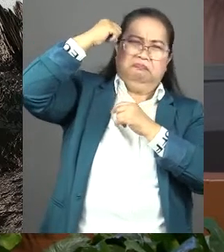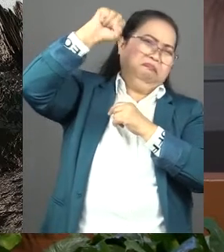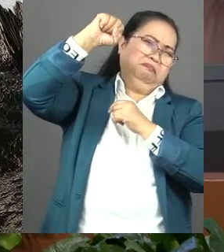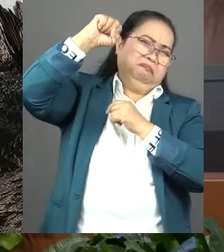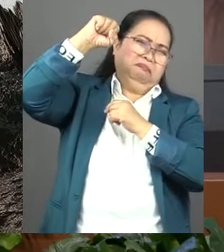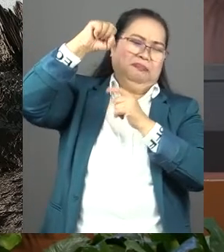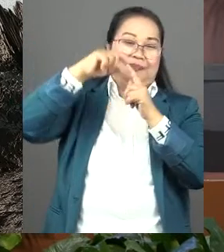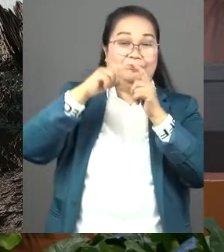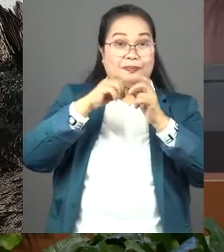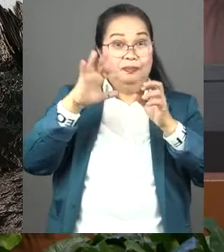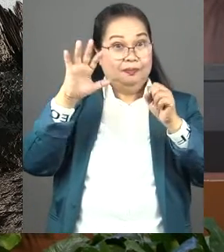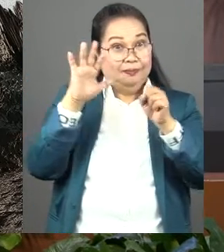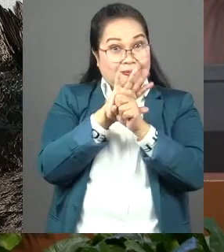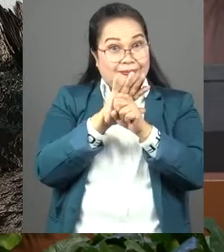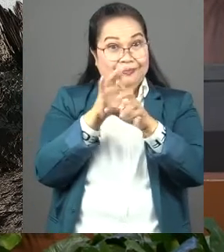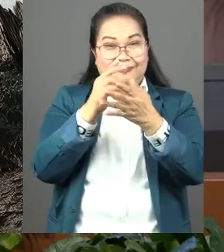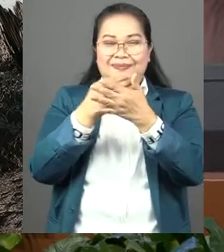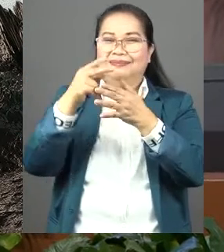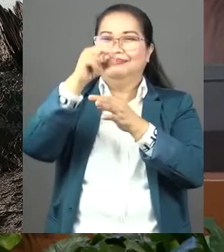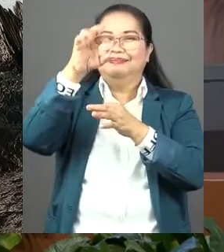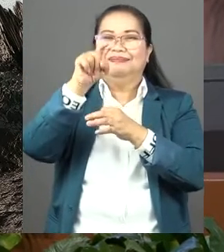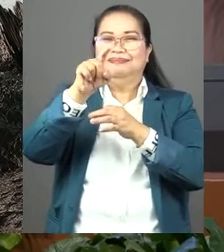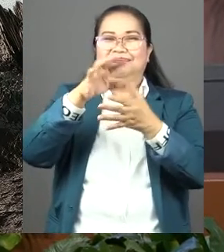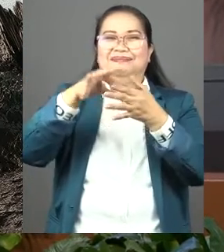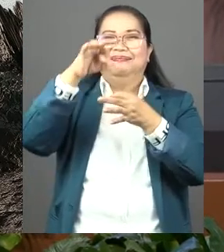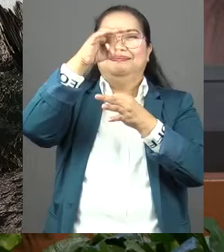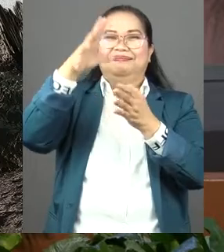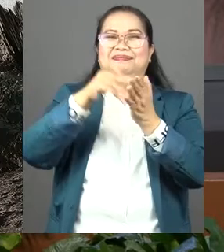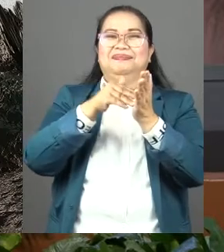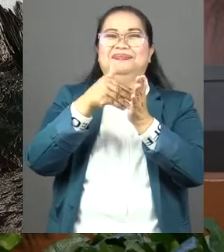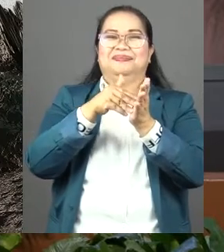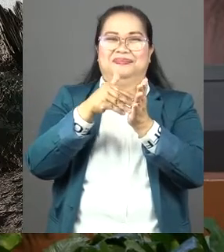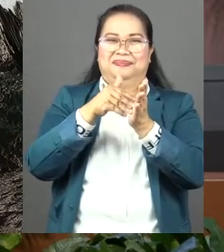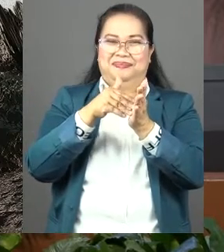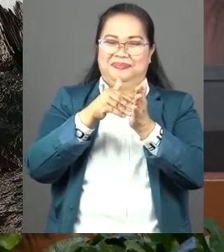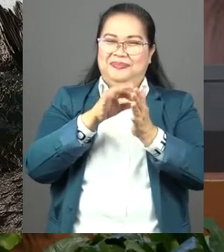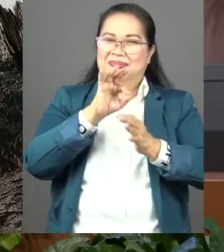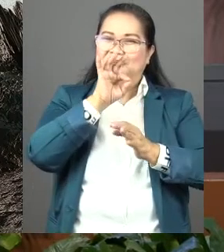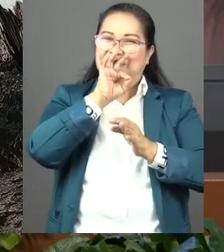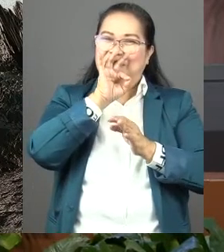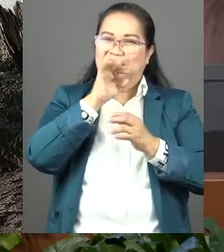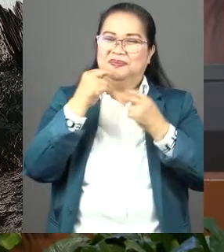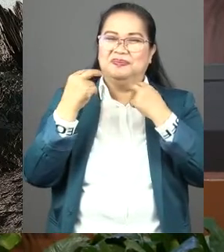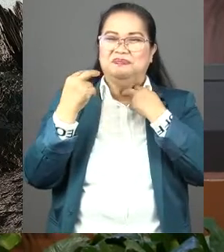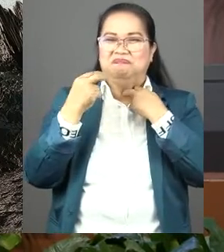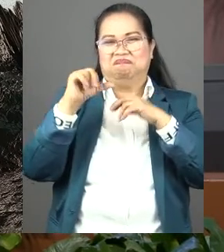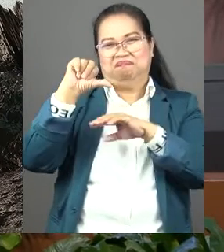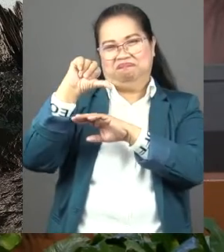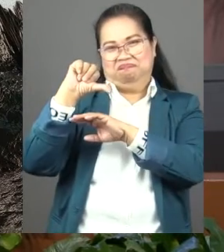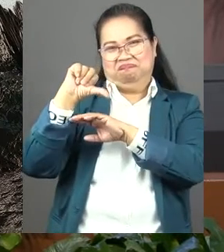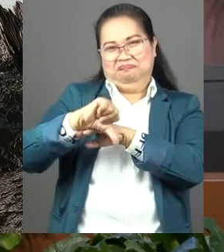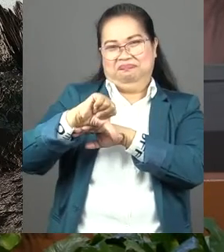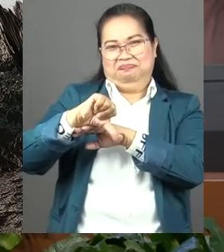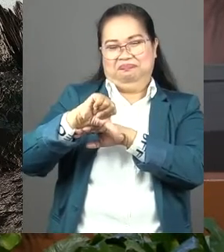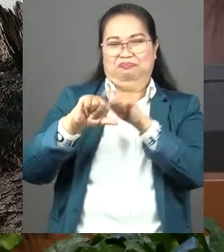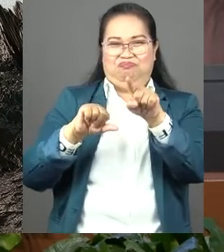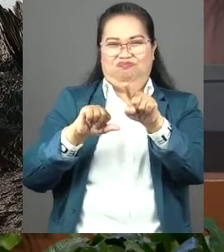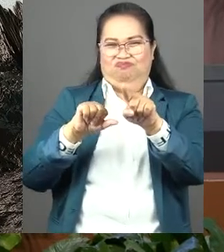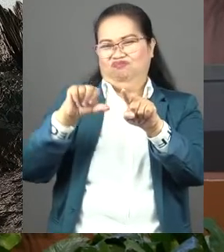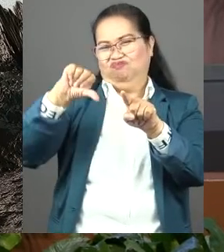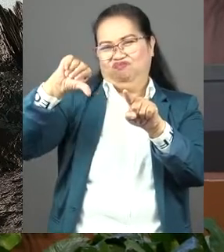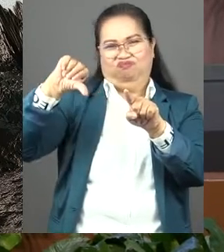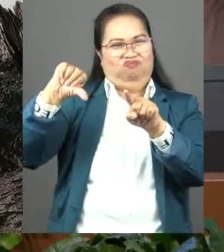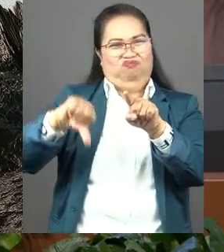the Spirit, you know what? You will live in spiritual weakness, frustration, and defeat. You'll be a